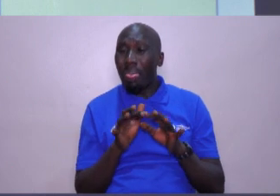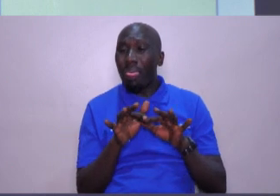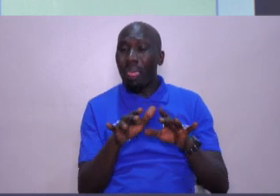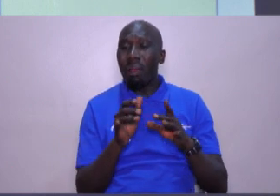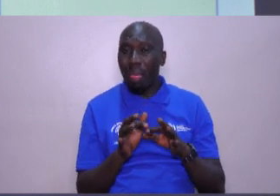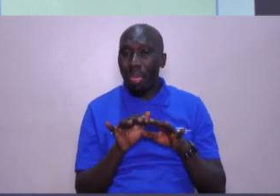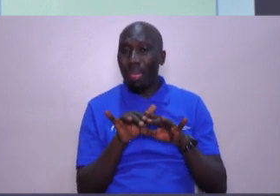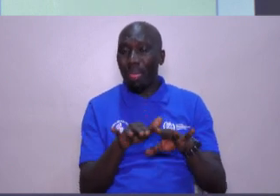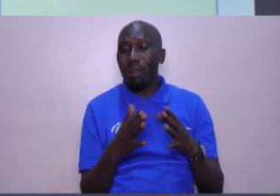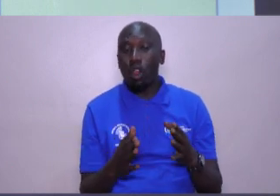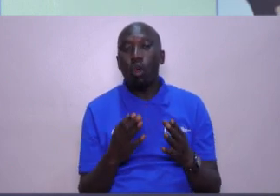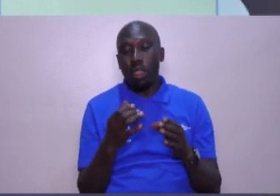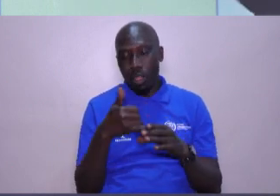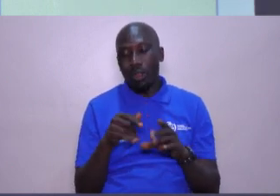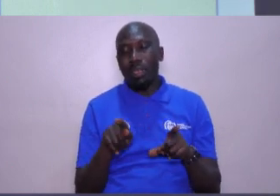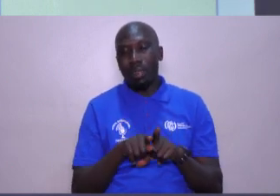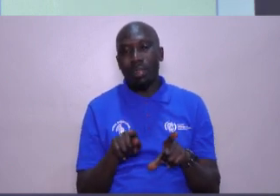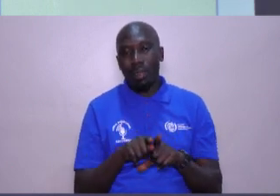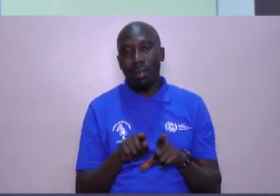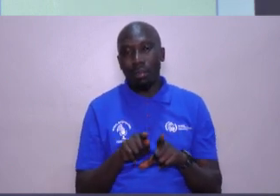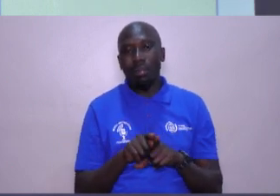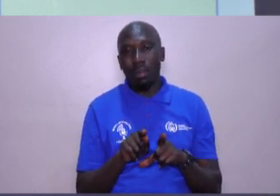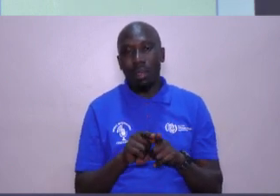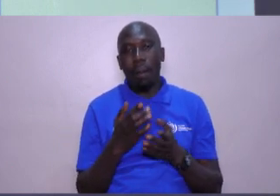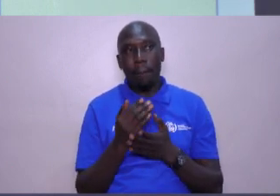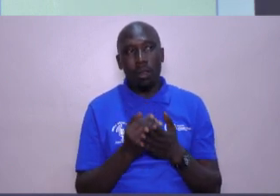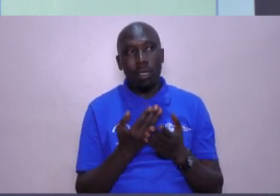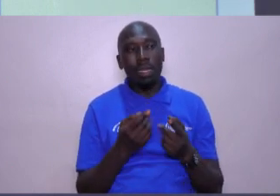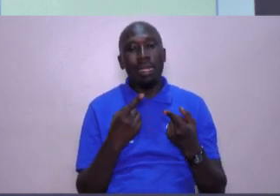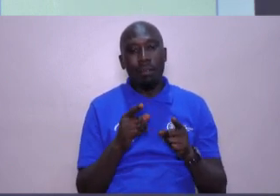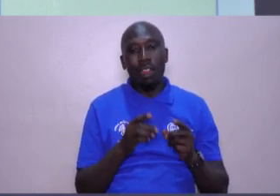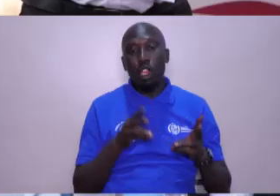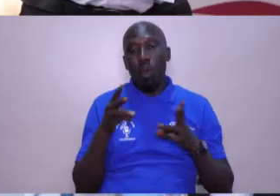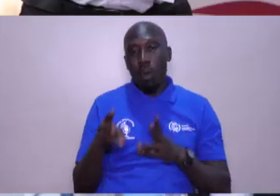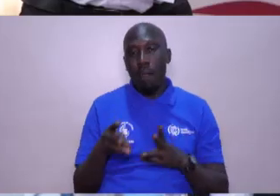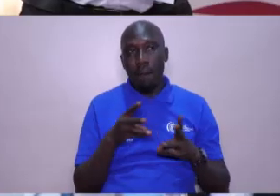this because It's a different dripping method.